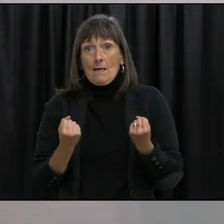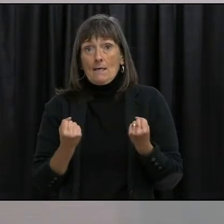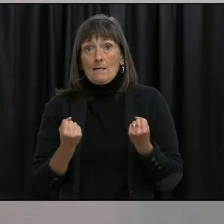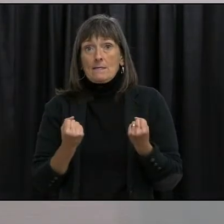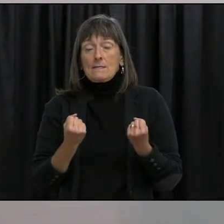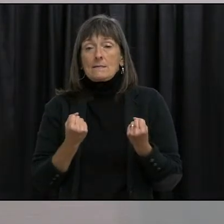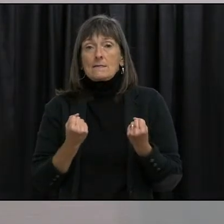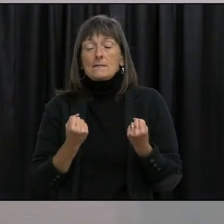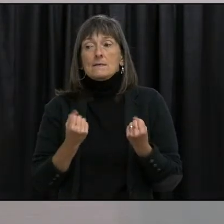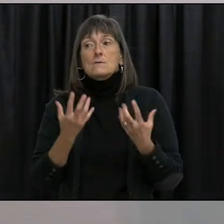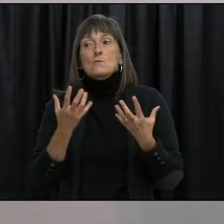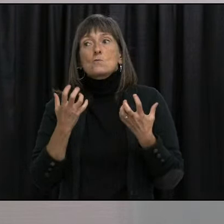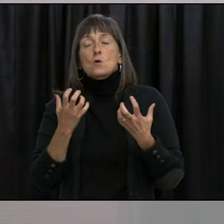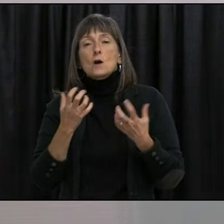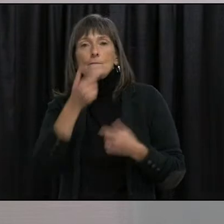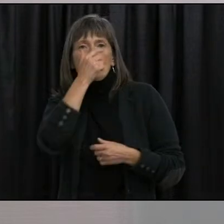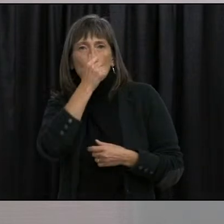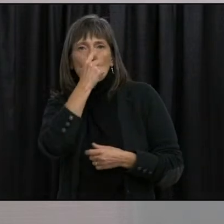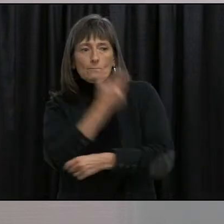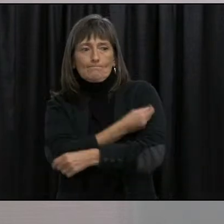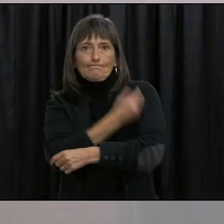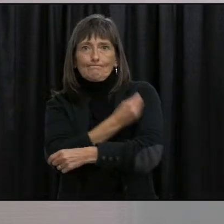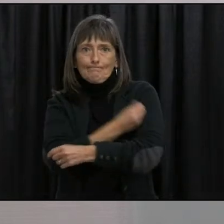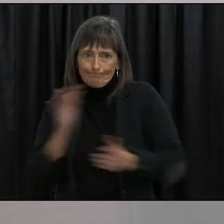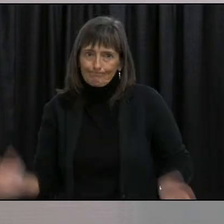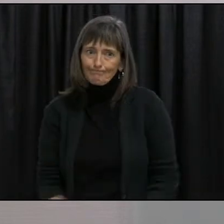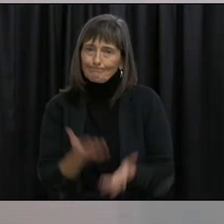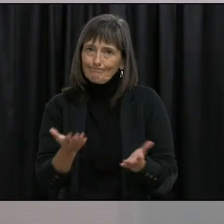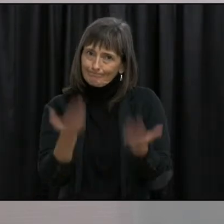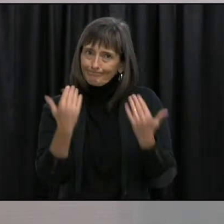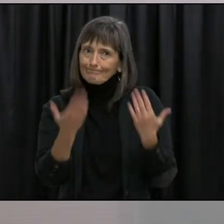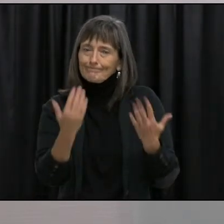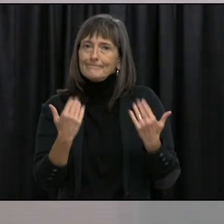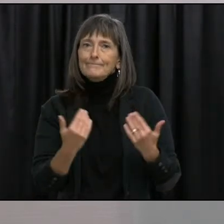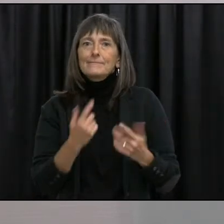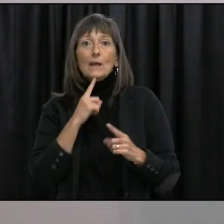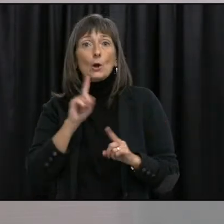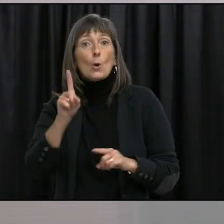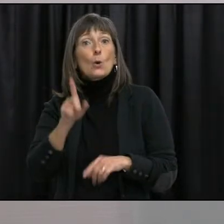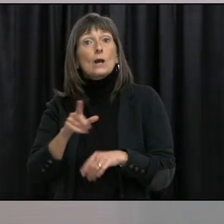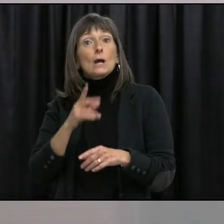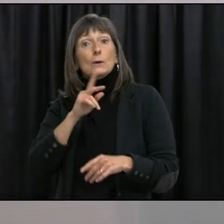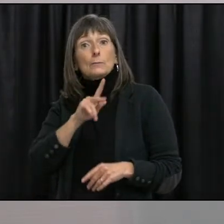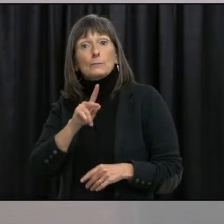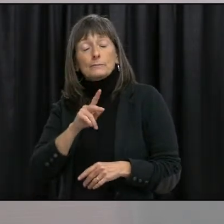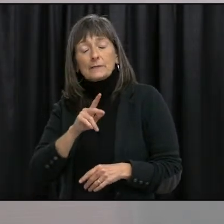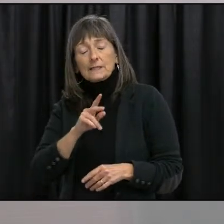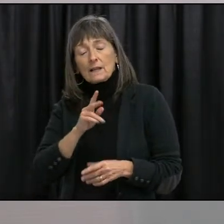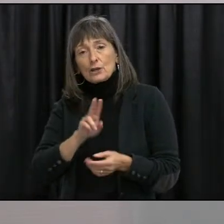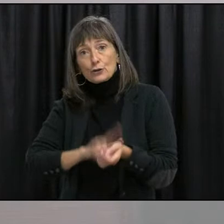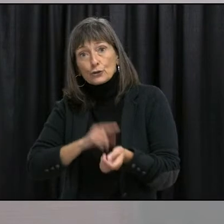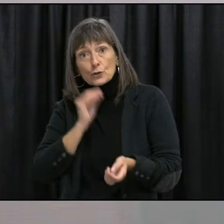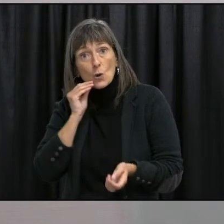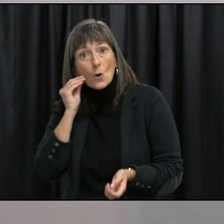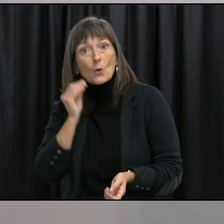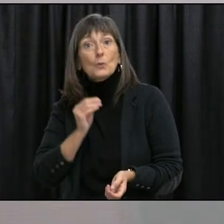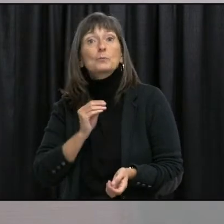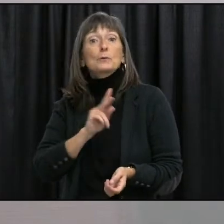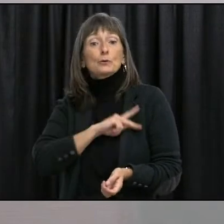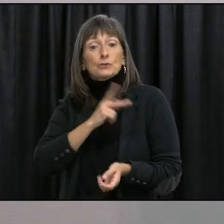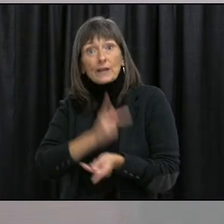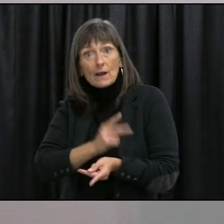uptake for flu vaccines this year. They're planning on going into long-term care, homes, and schools. I was wondering if you could provide an